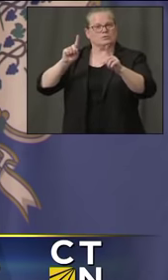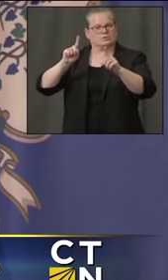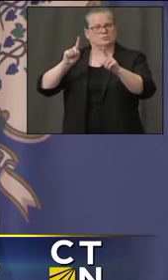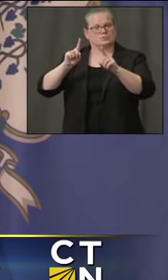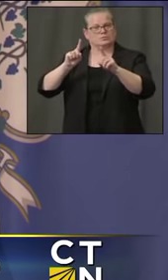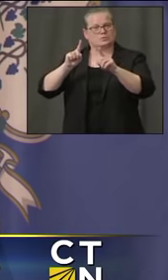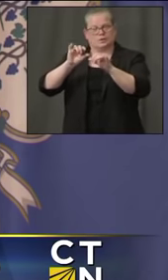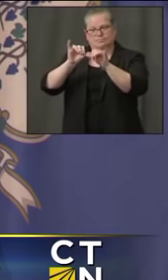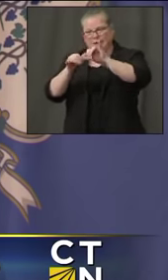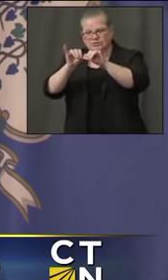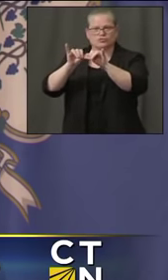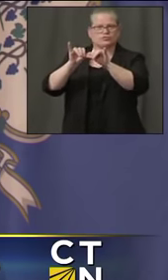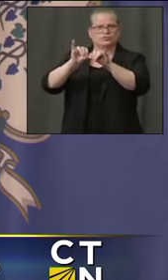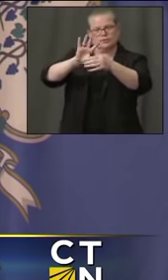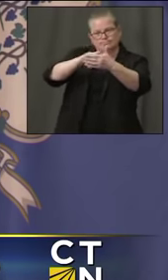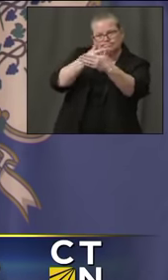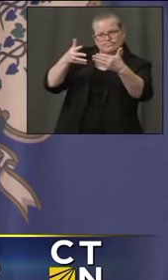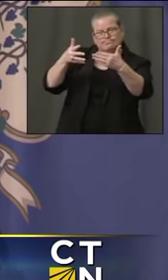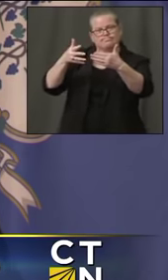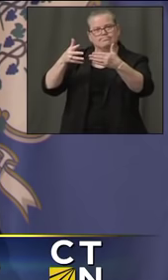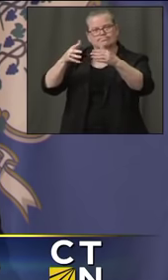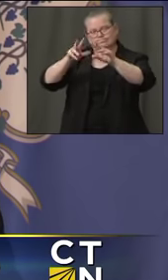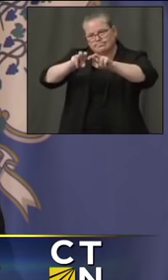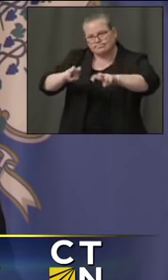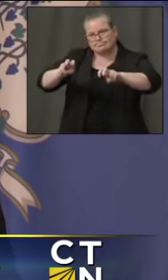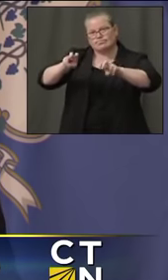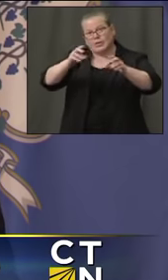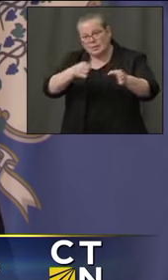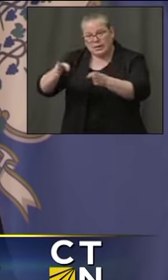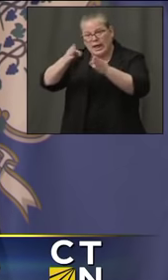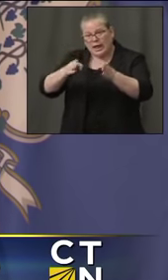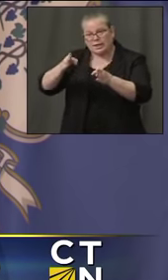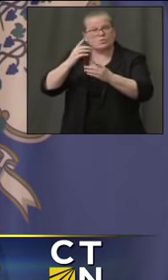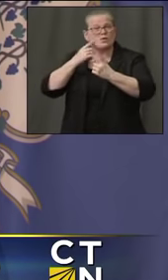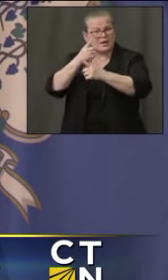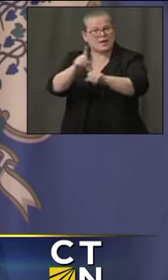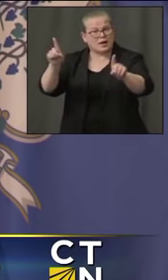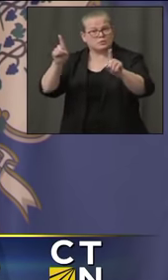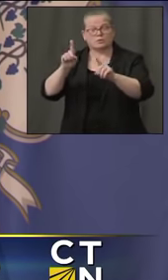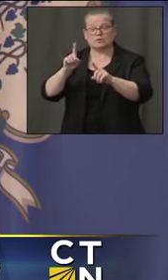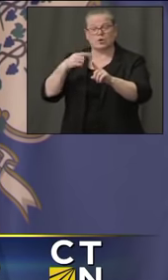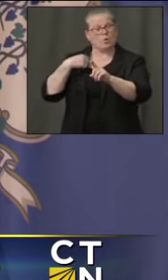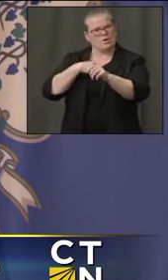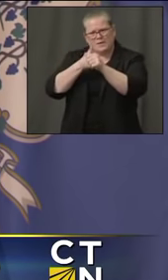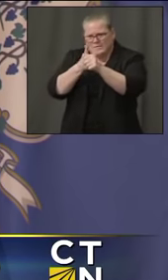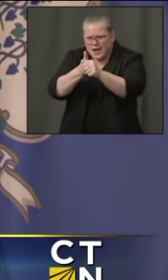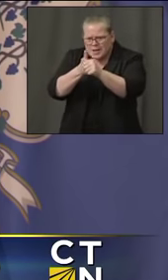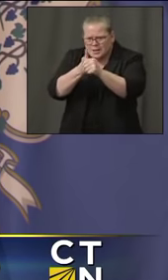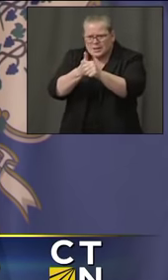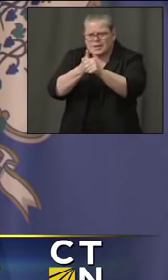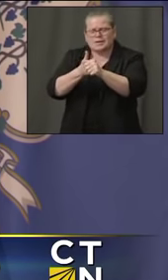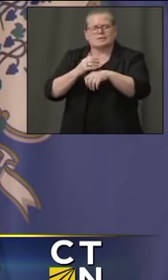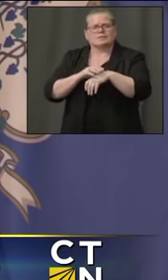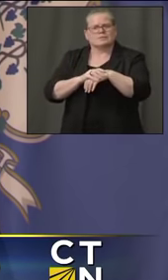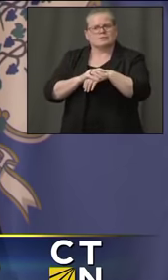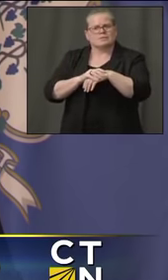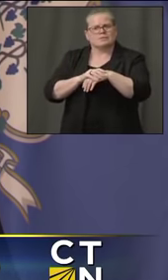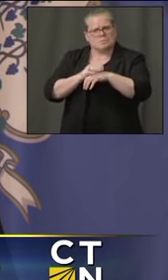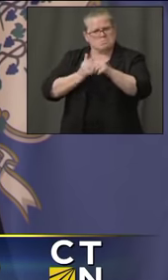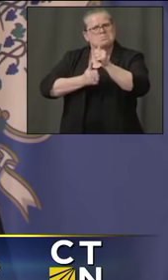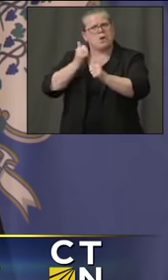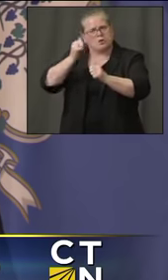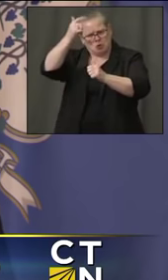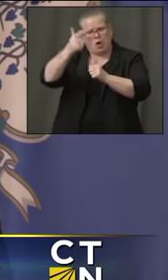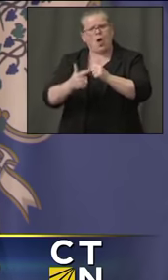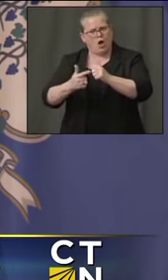we're following those metrics closely. We've met or exceeded almost all of them. Give us a few more days, and I think people will